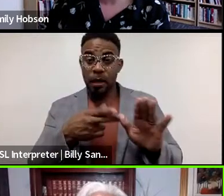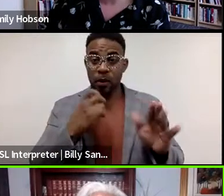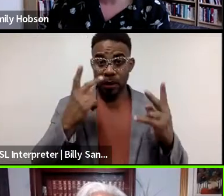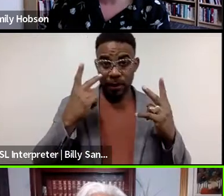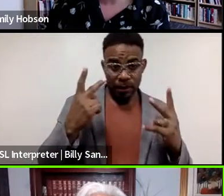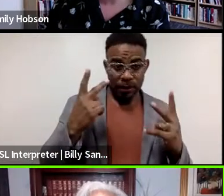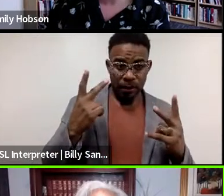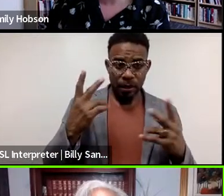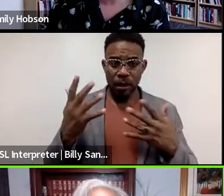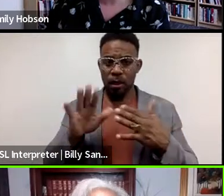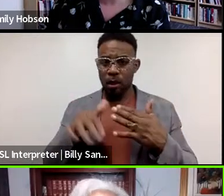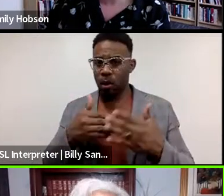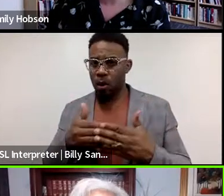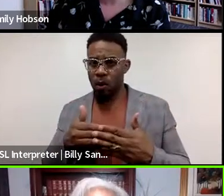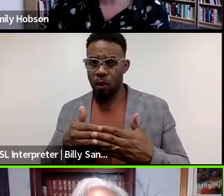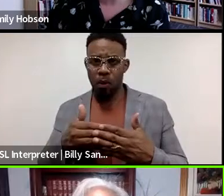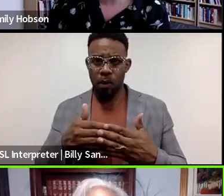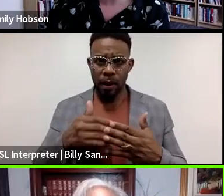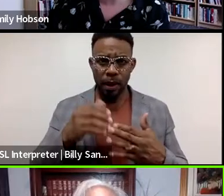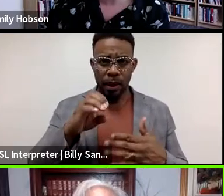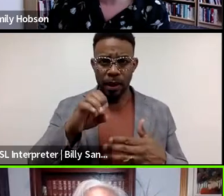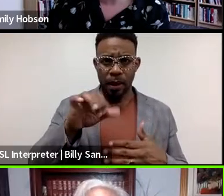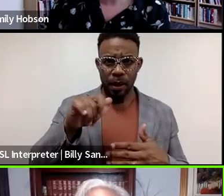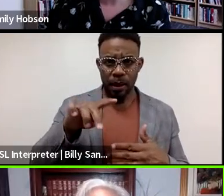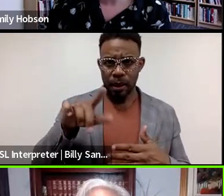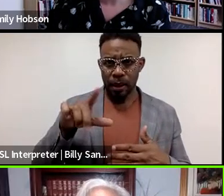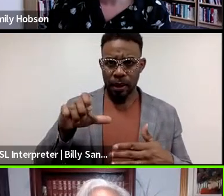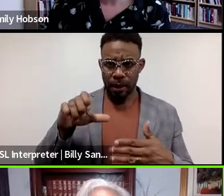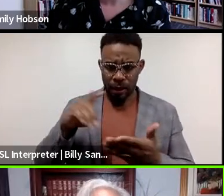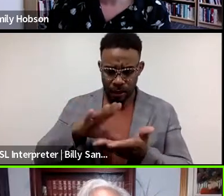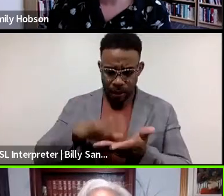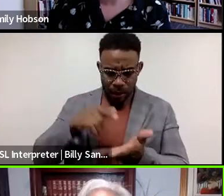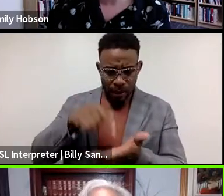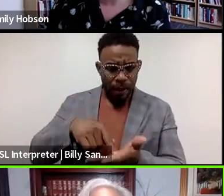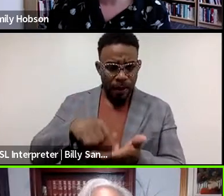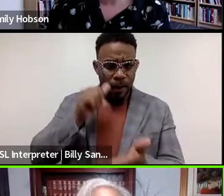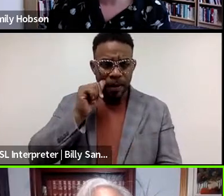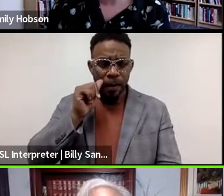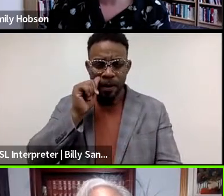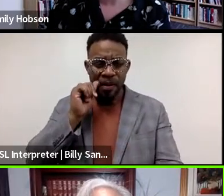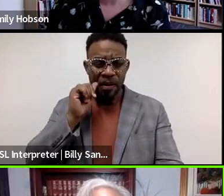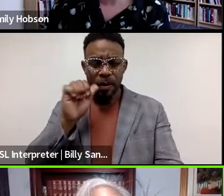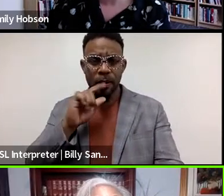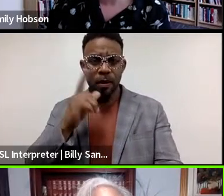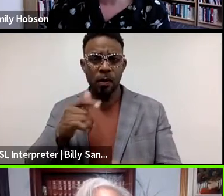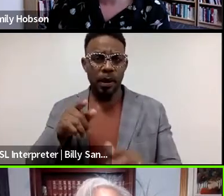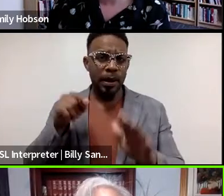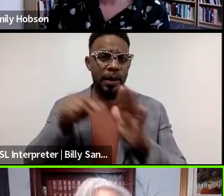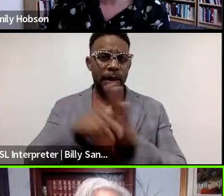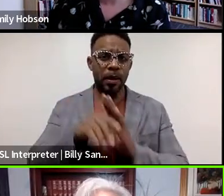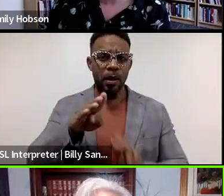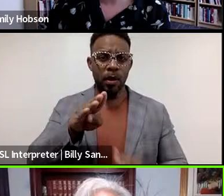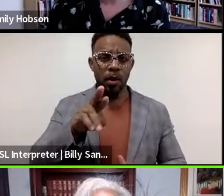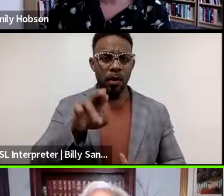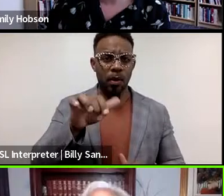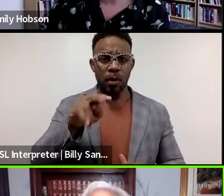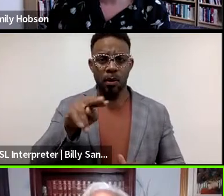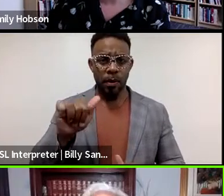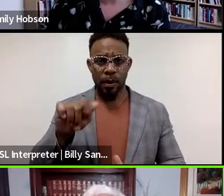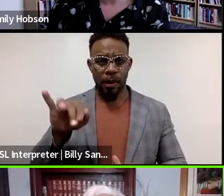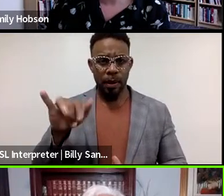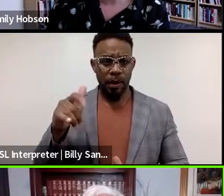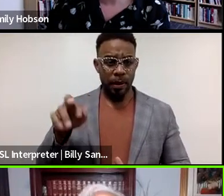see the Castle Doctrine. What we see in the Castle Doctrine, this is what killed Breonna Taylor,